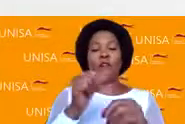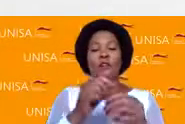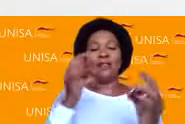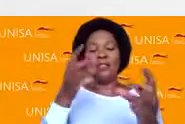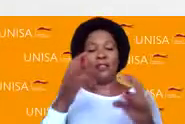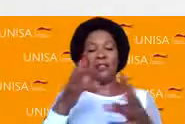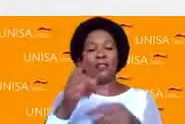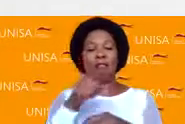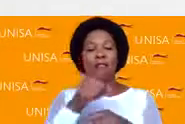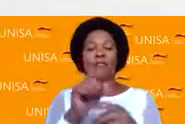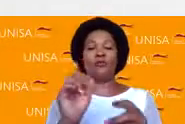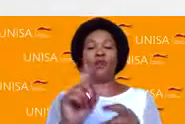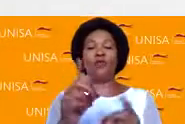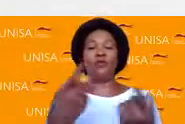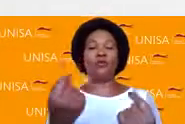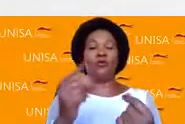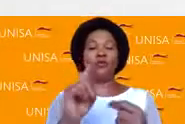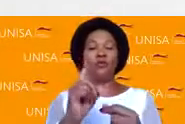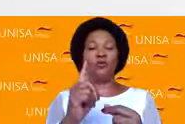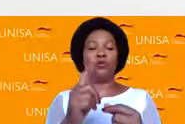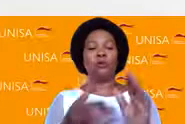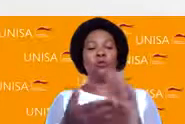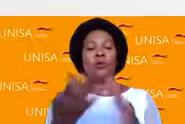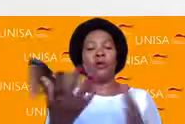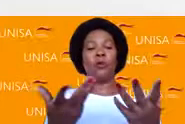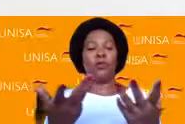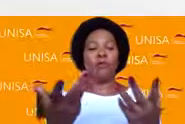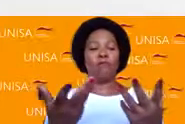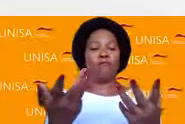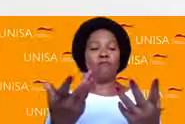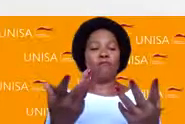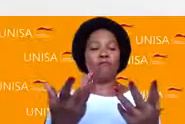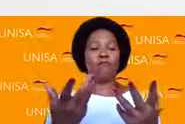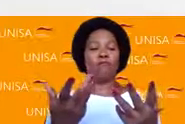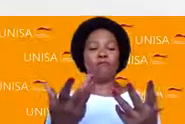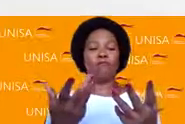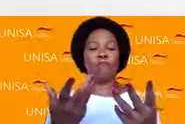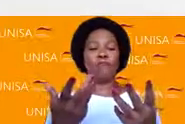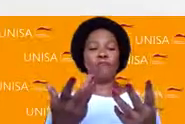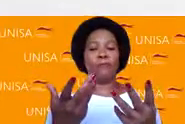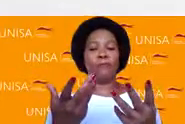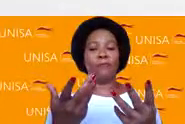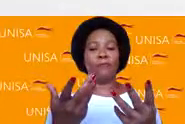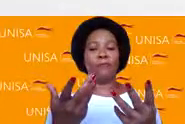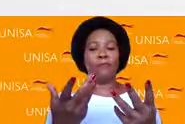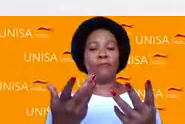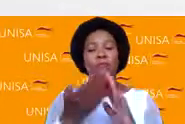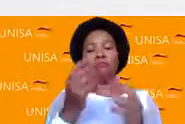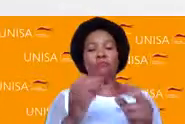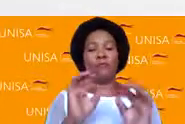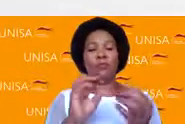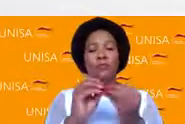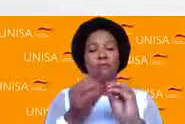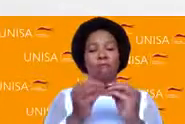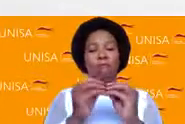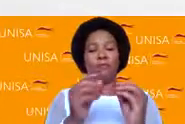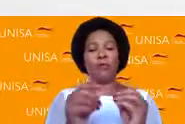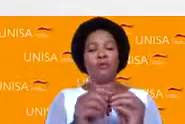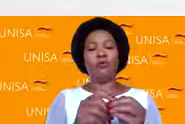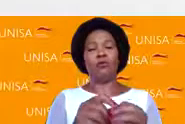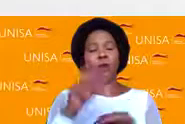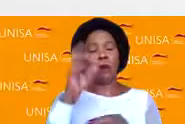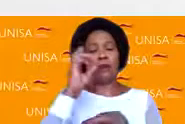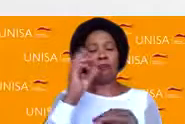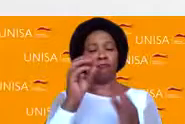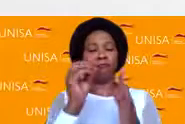what when we went to the update or forgotten password, you notice that we mentioned that on the last step,